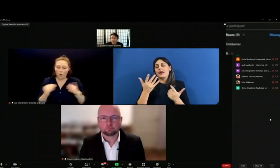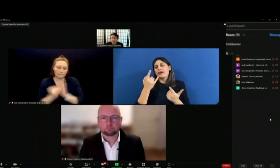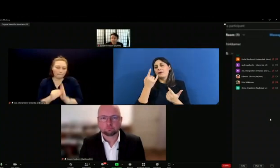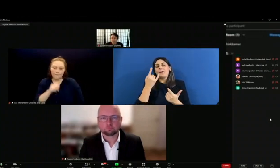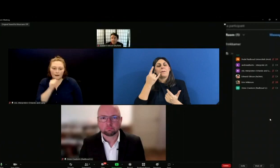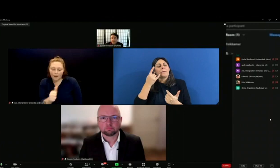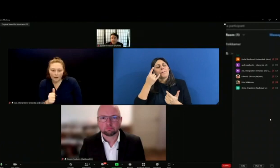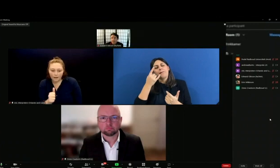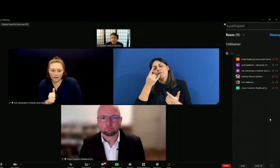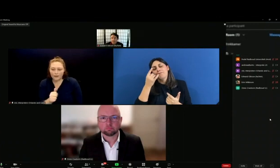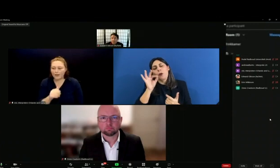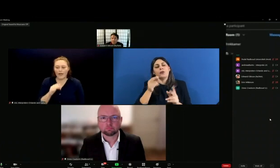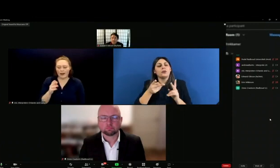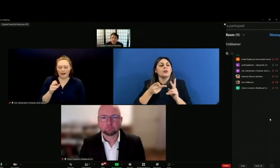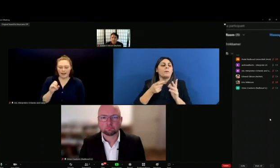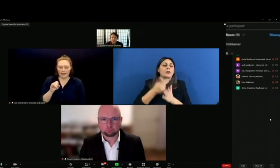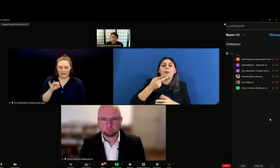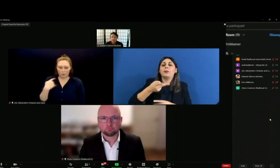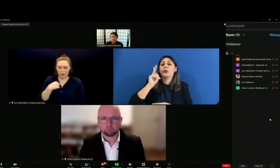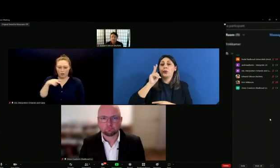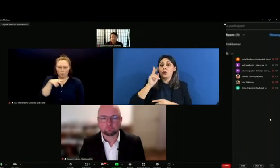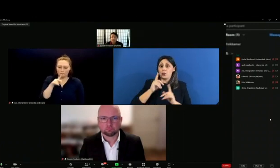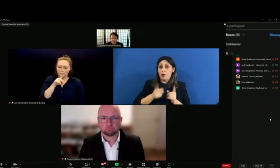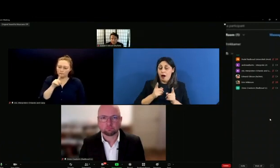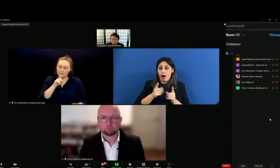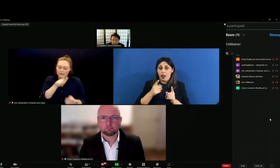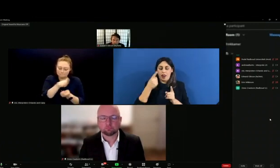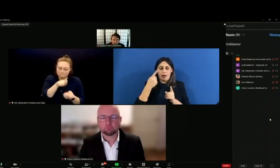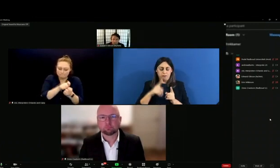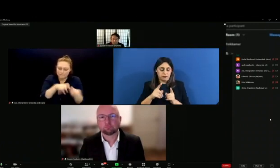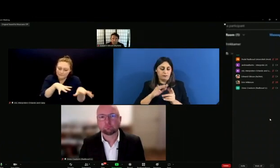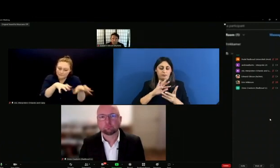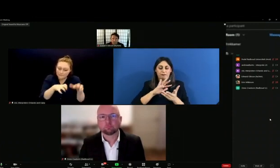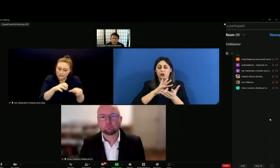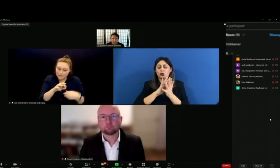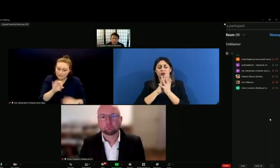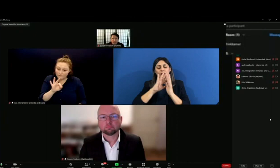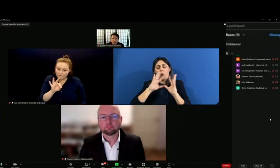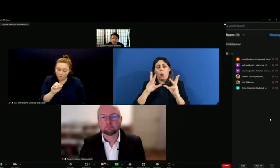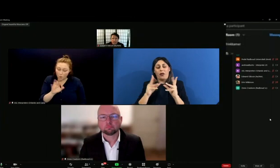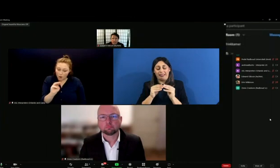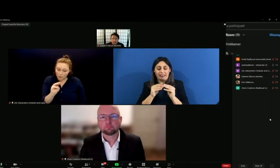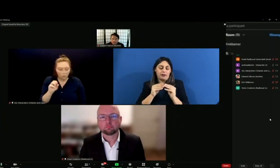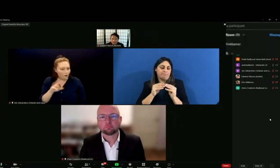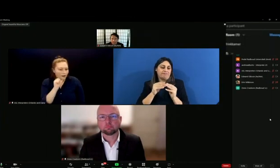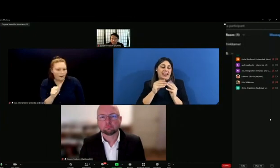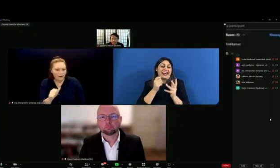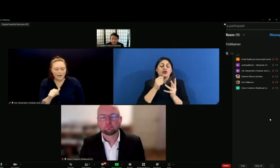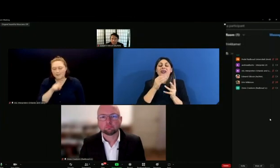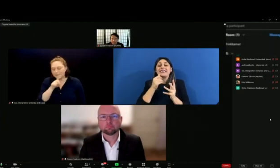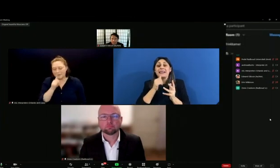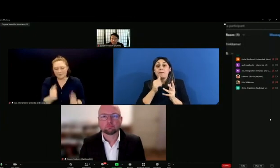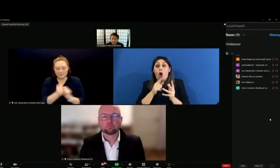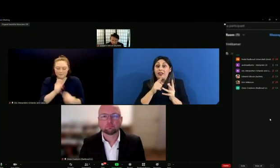how fixed forms are we looking for. And the most important aspect being that all these different